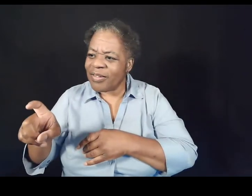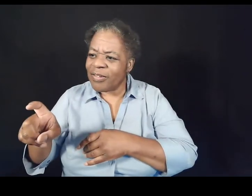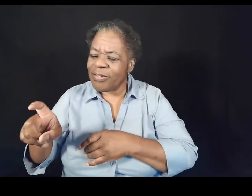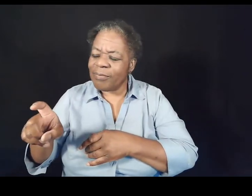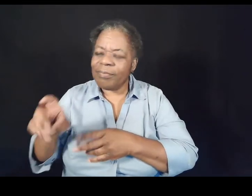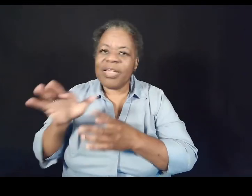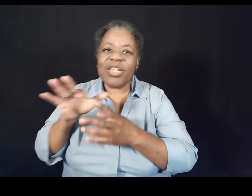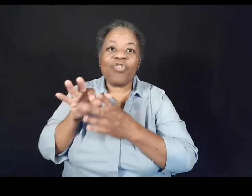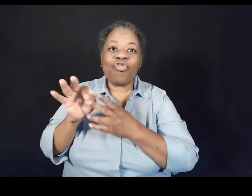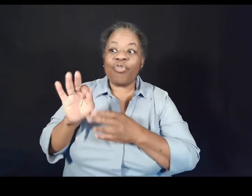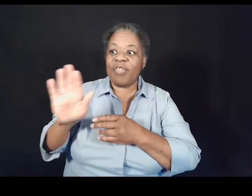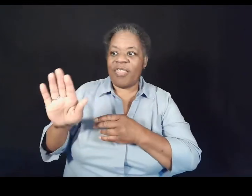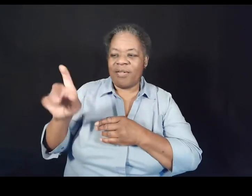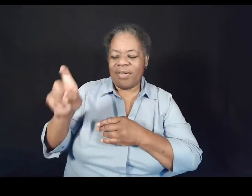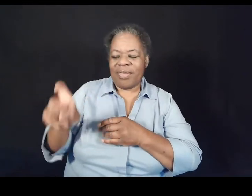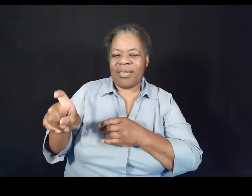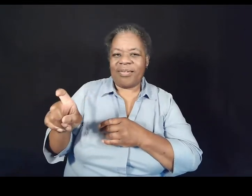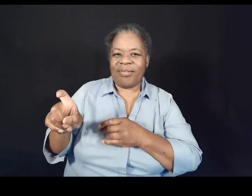choose their needs.